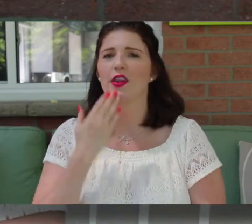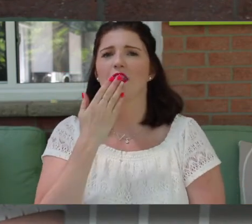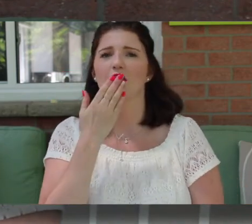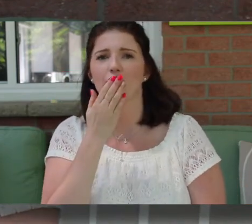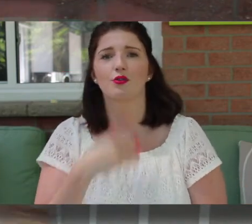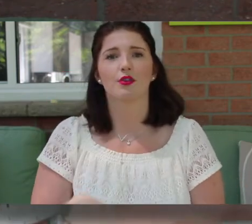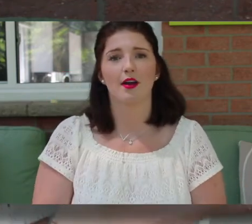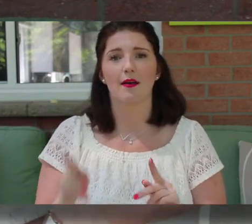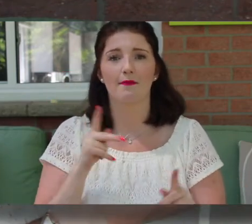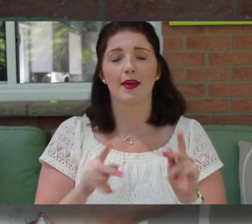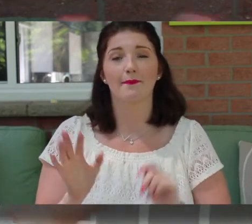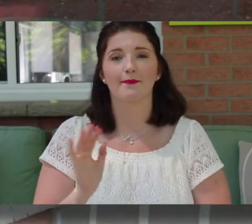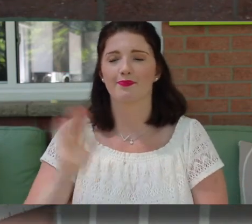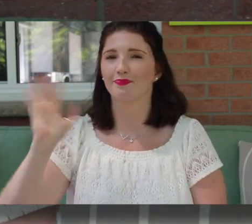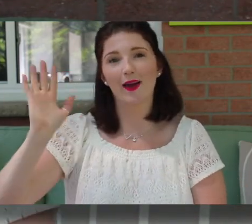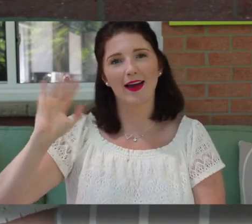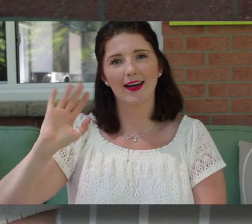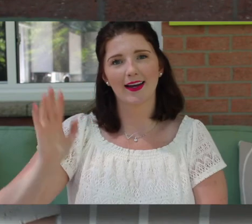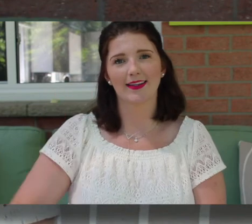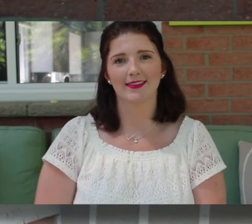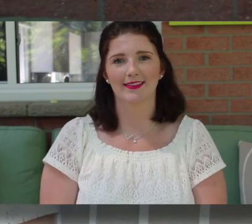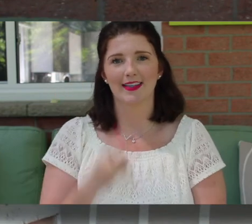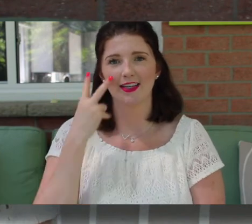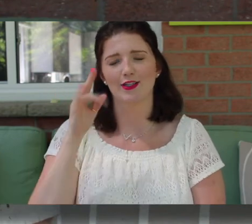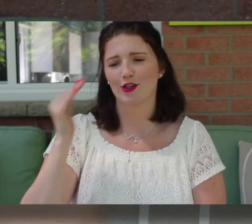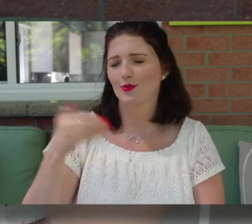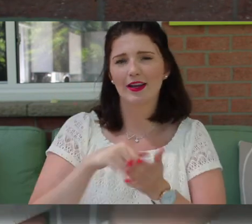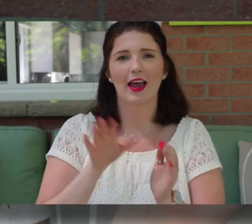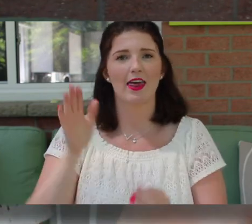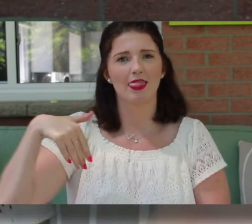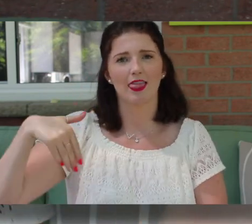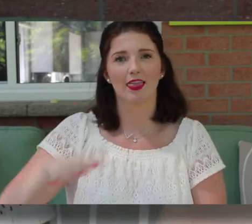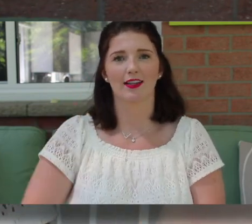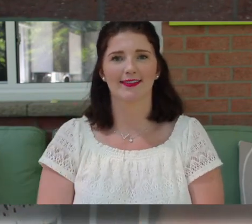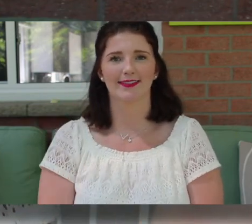hope you guys have a really great day, rest of the week, rest of the year, rest of the month,